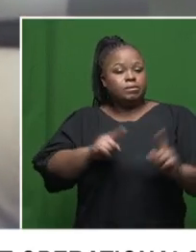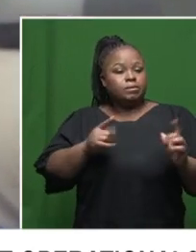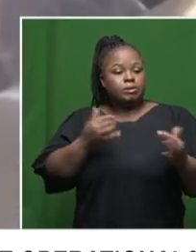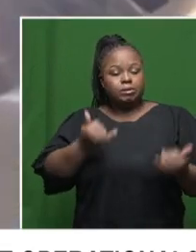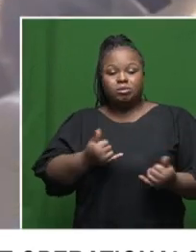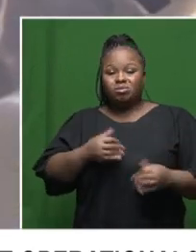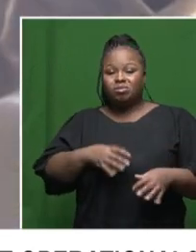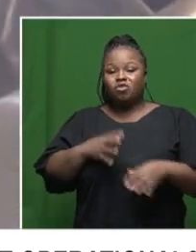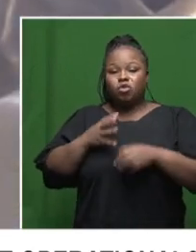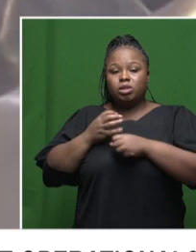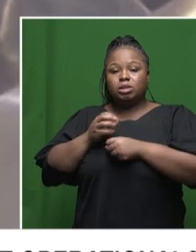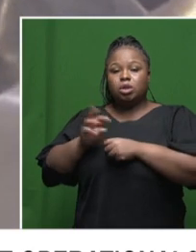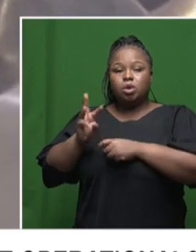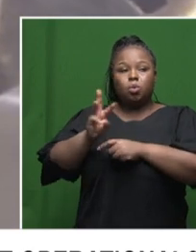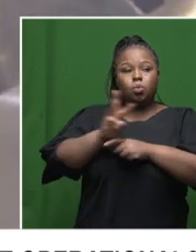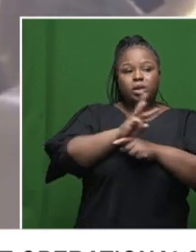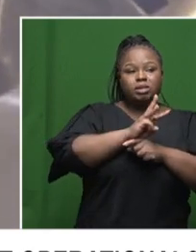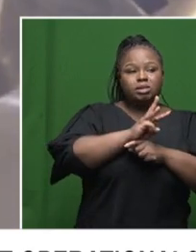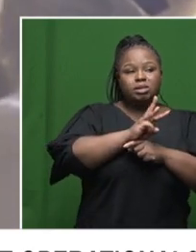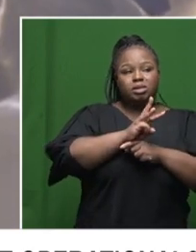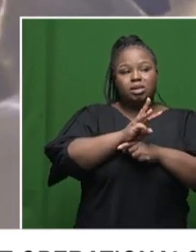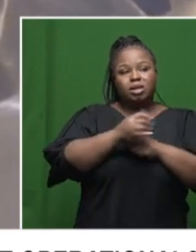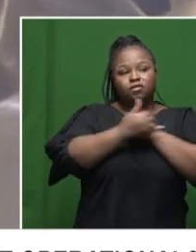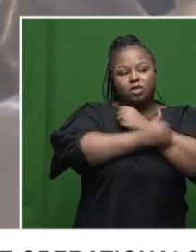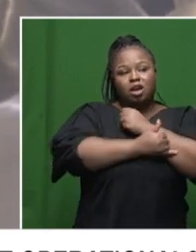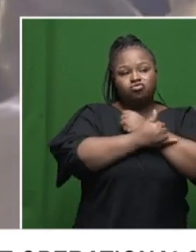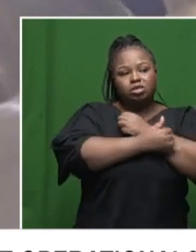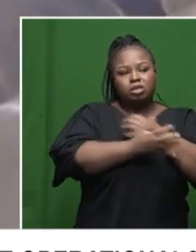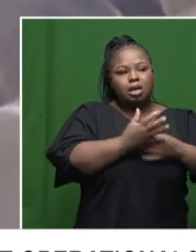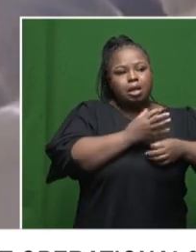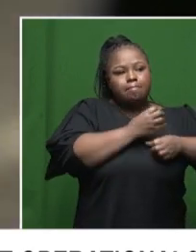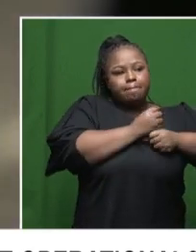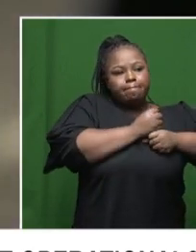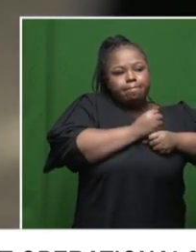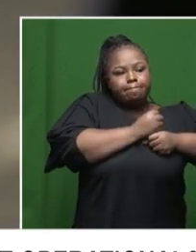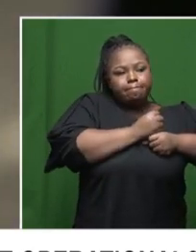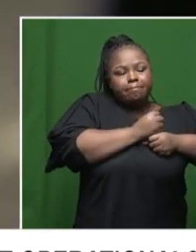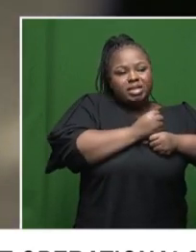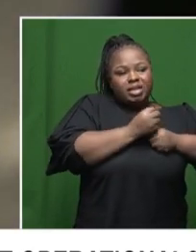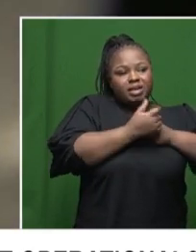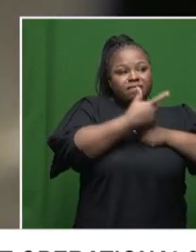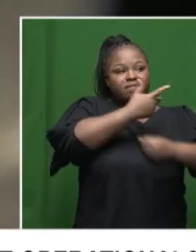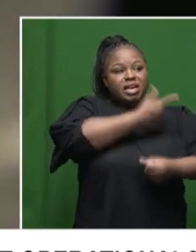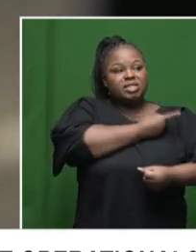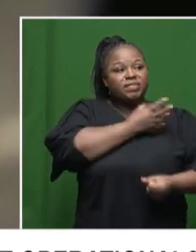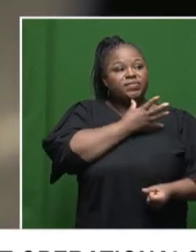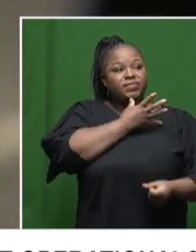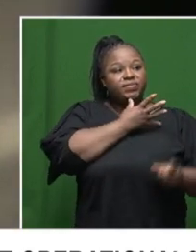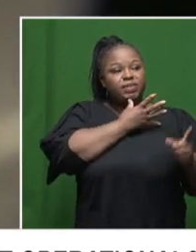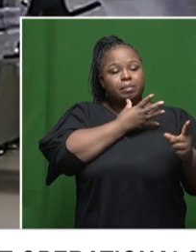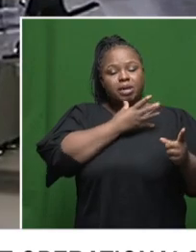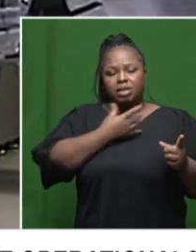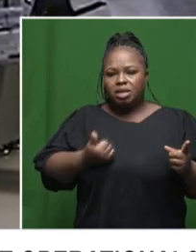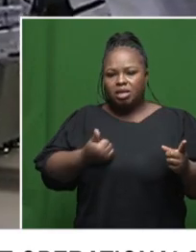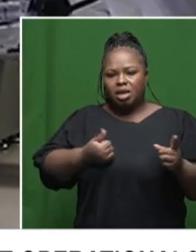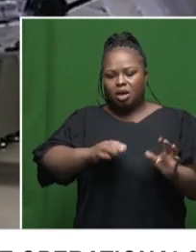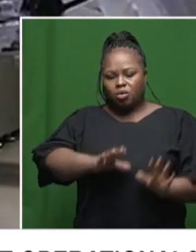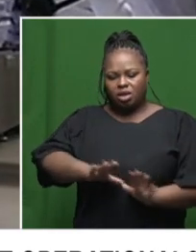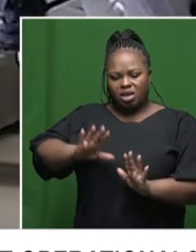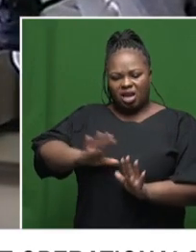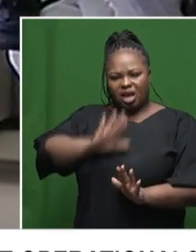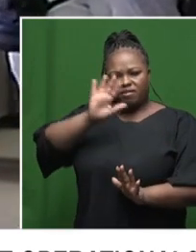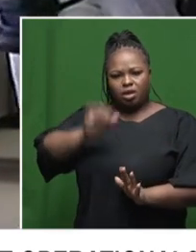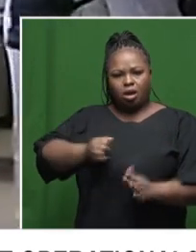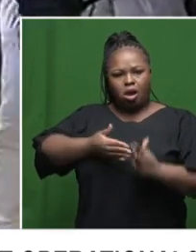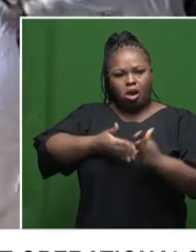to vaccines, the continent not having access to vaccines. Now we have a plant that is based in South Africa. We have the rights